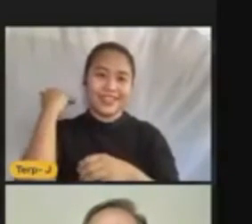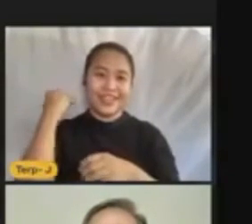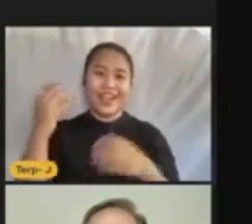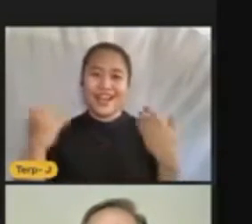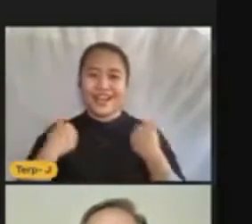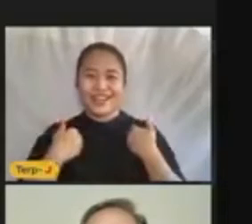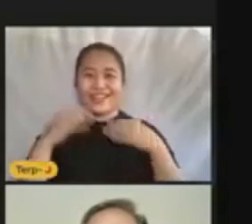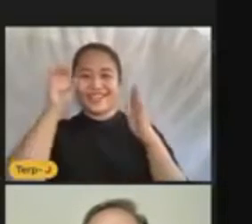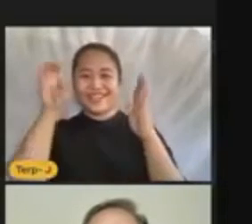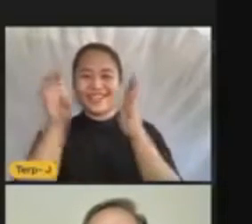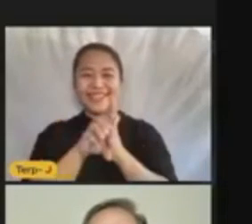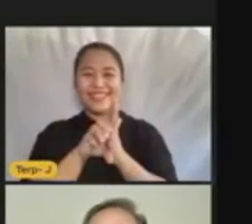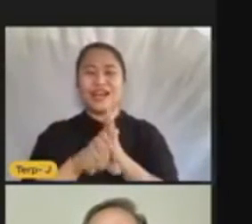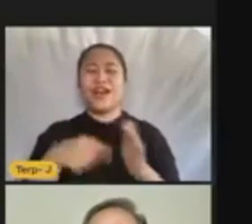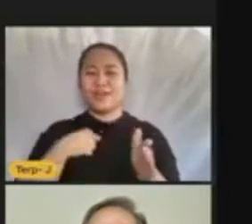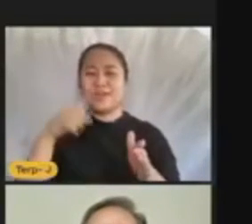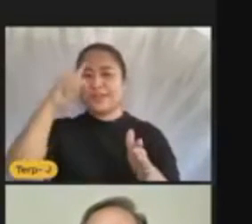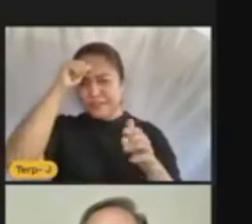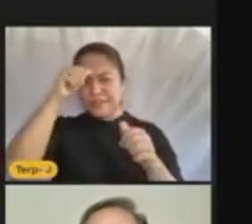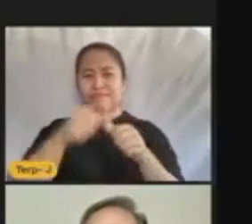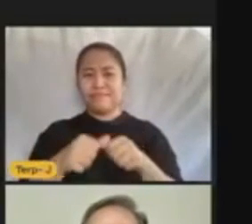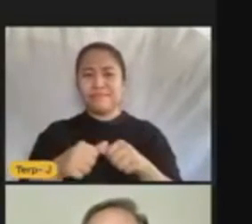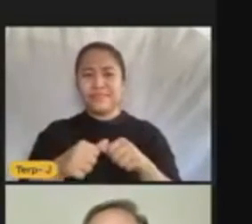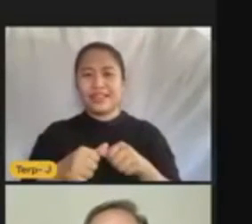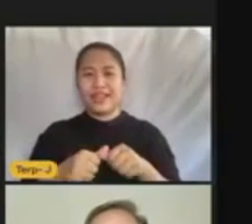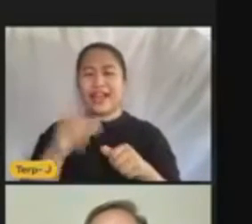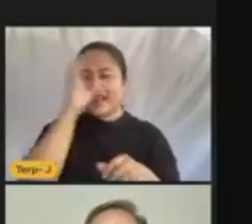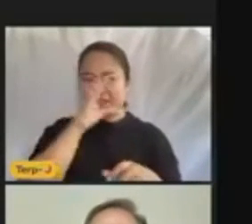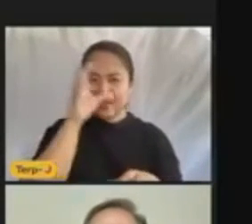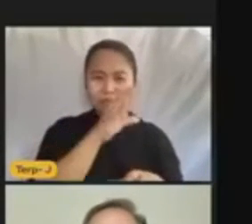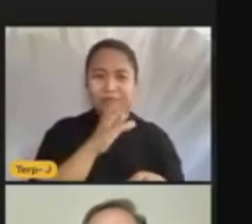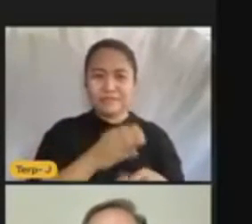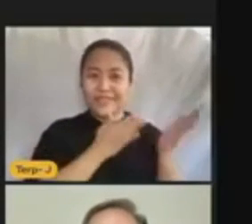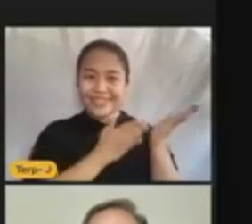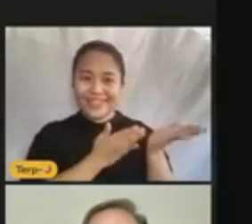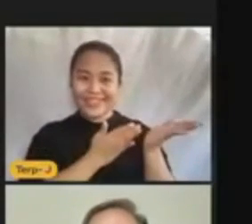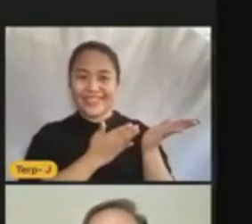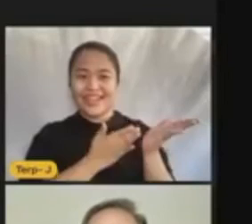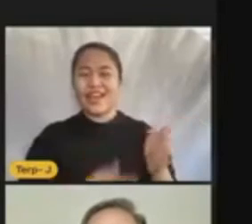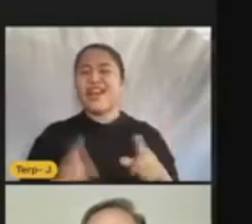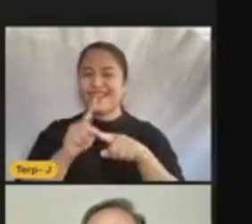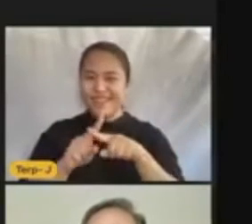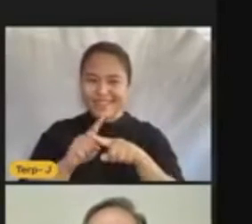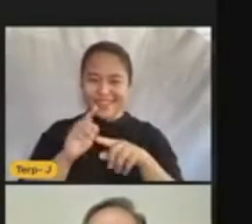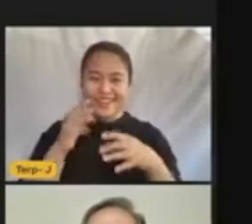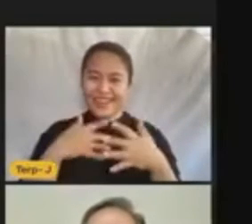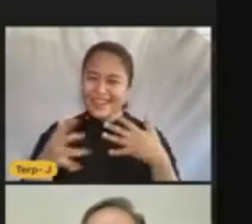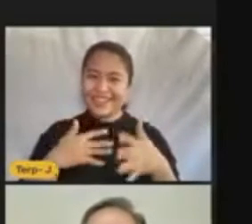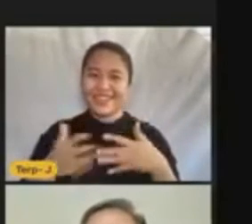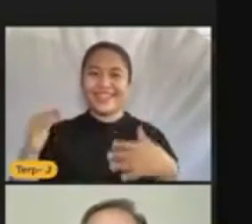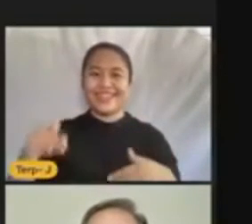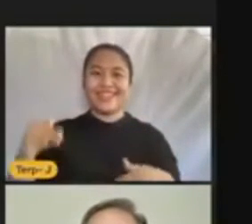I remember them, and I still look out for many of them, even as they grow older, and look at all